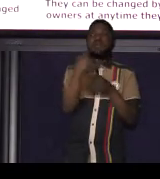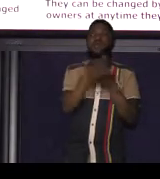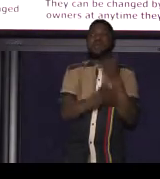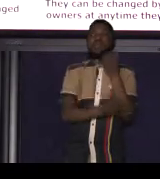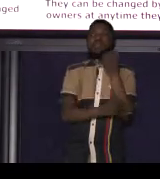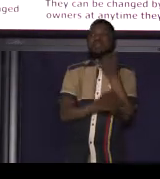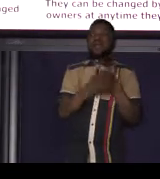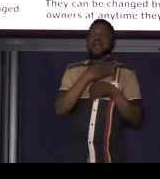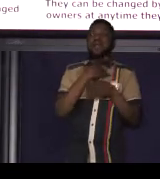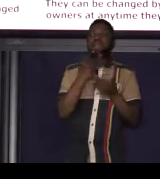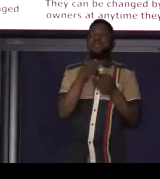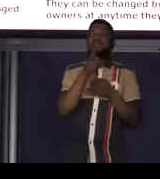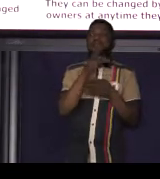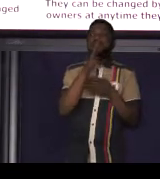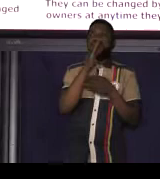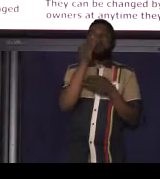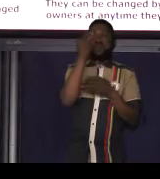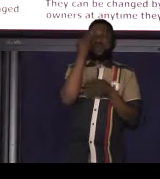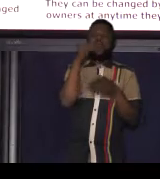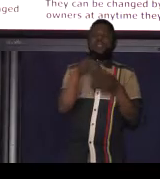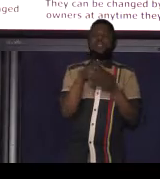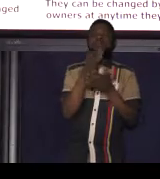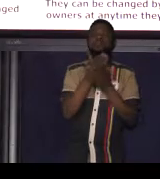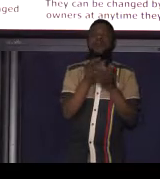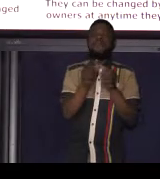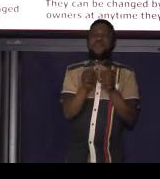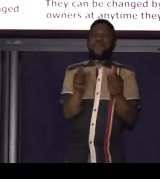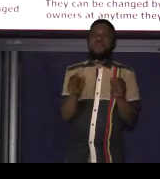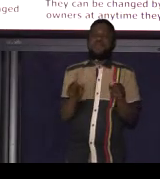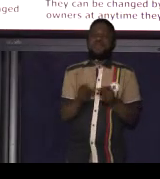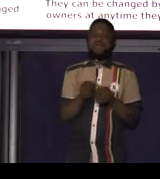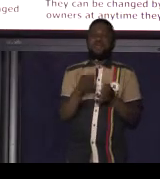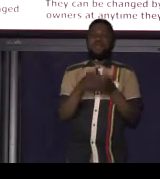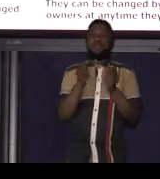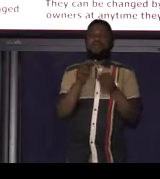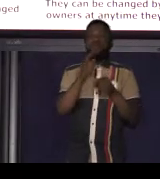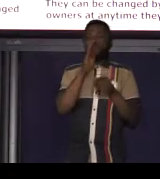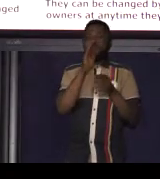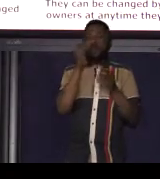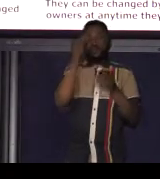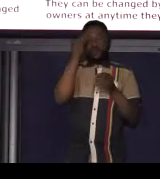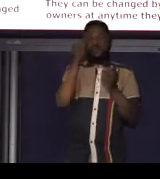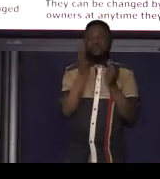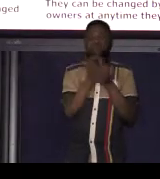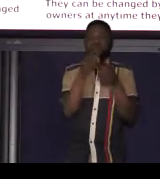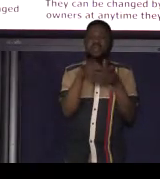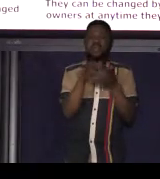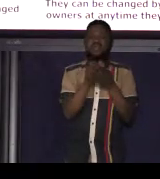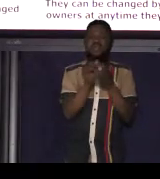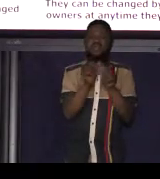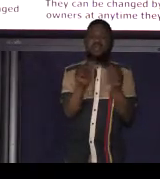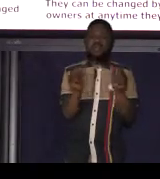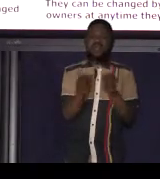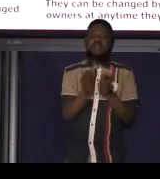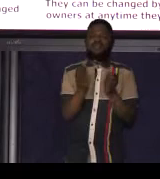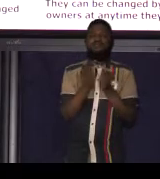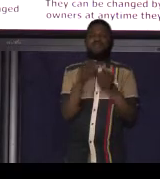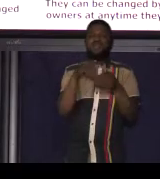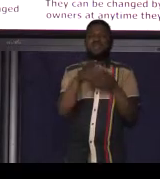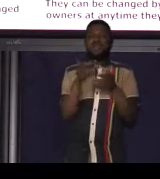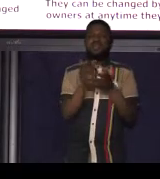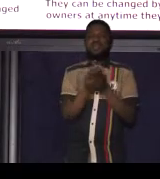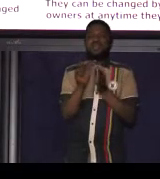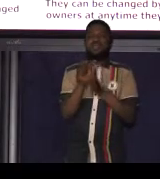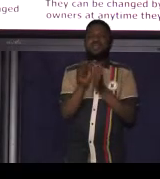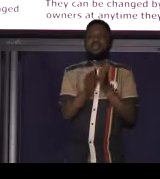recognized outside the country and may not be known in some areas. It could be known within that area, it could be known